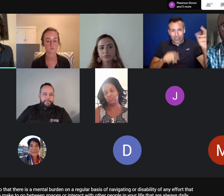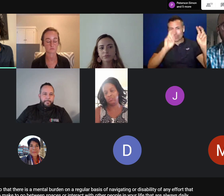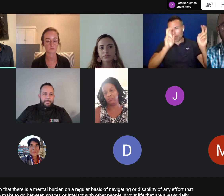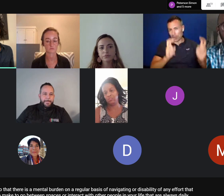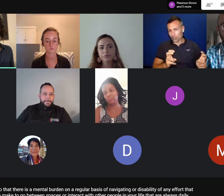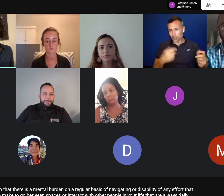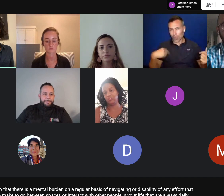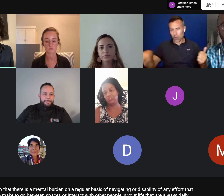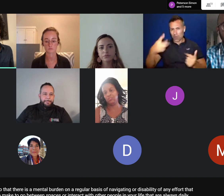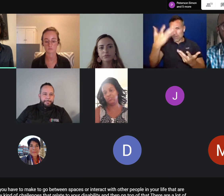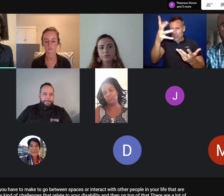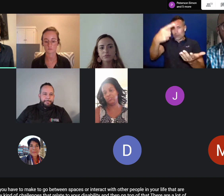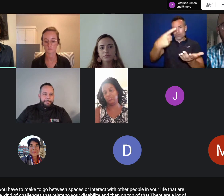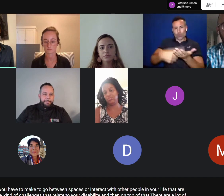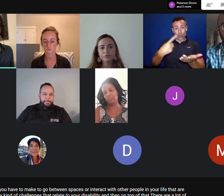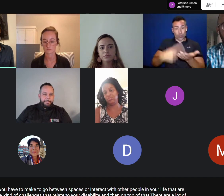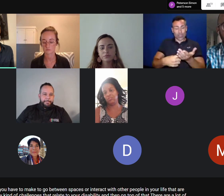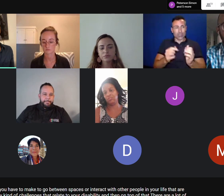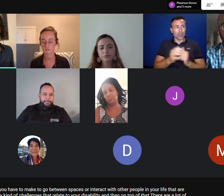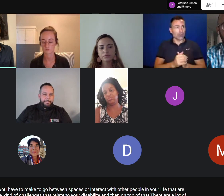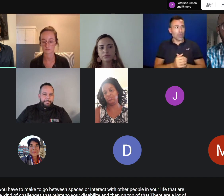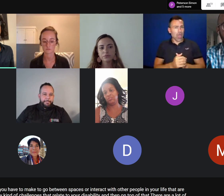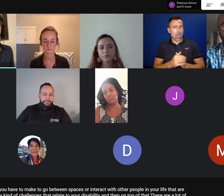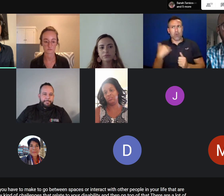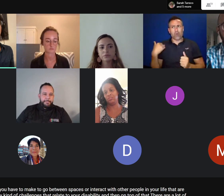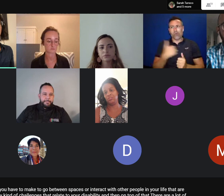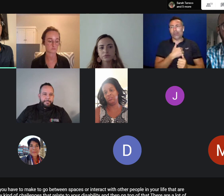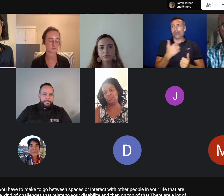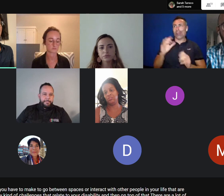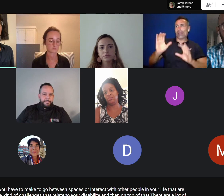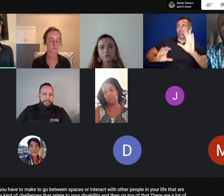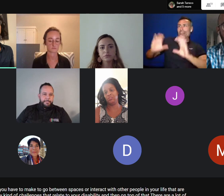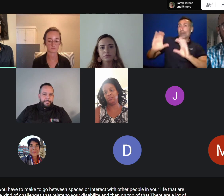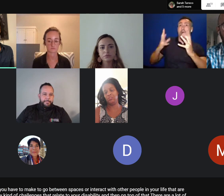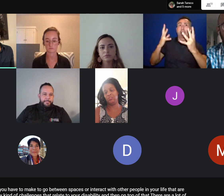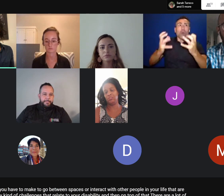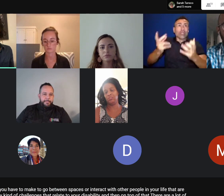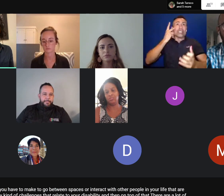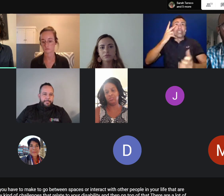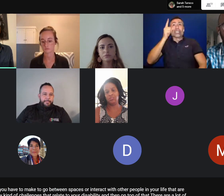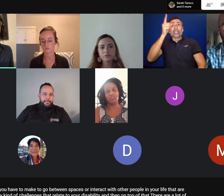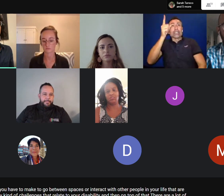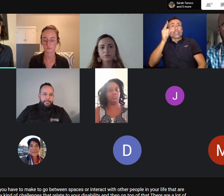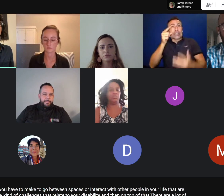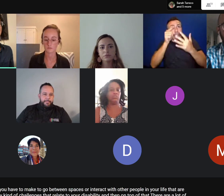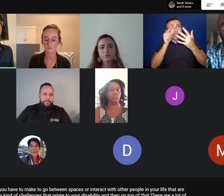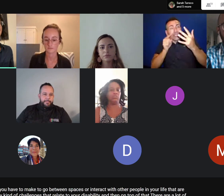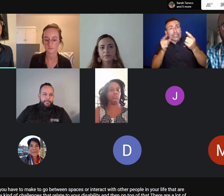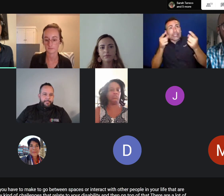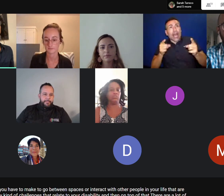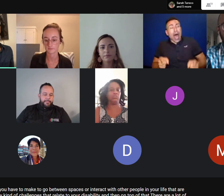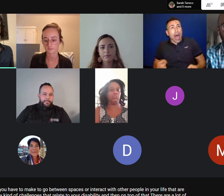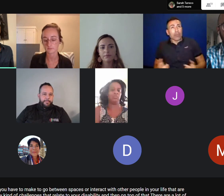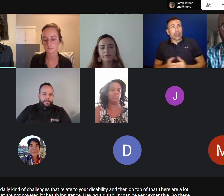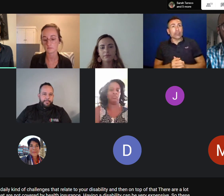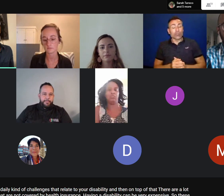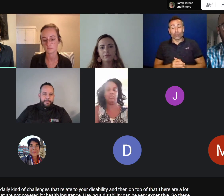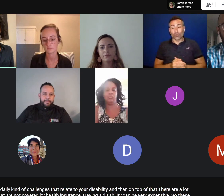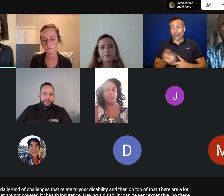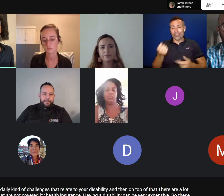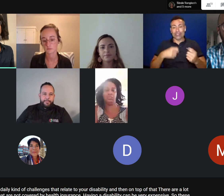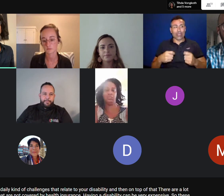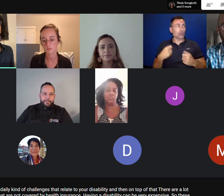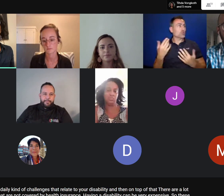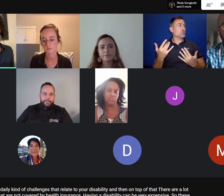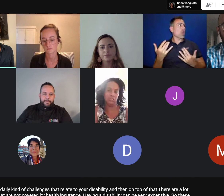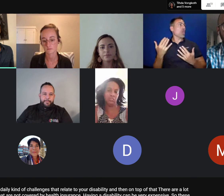what are the conversations that we want to see happening. And instead of kind of looking for them, we decided we